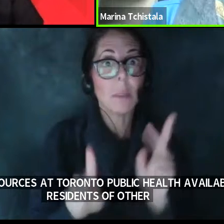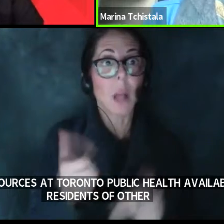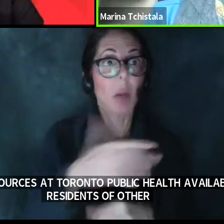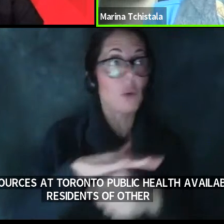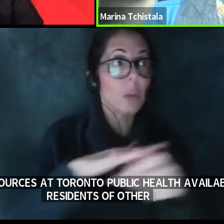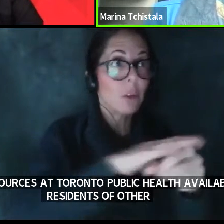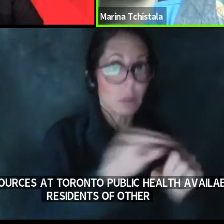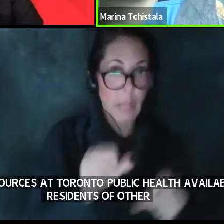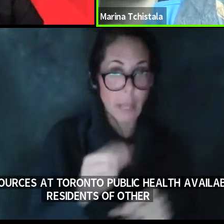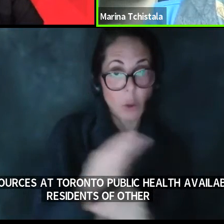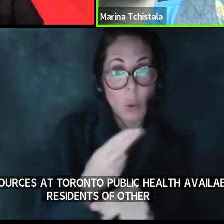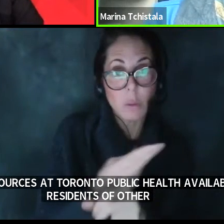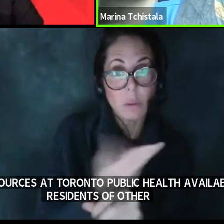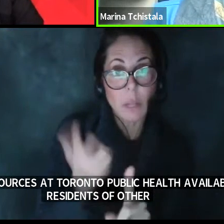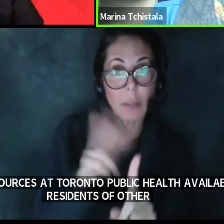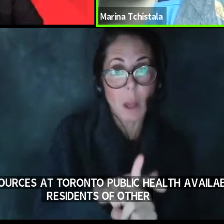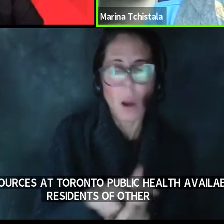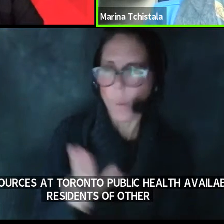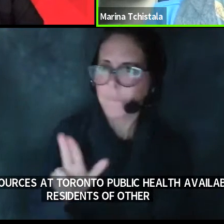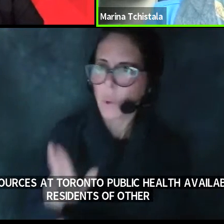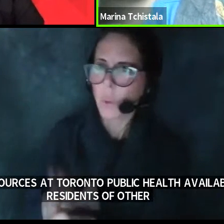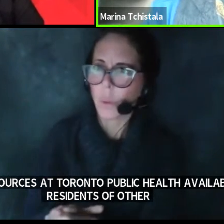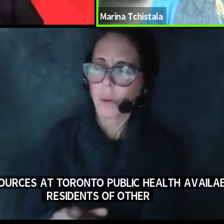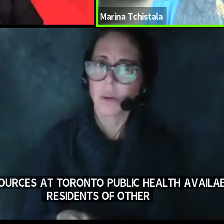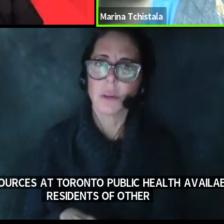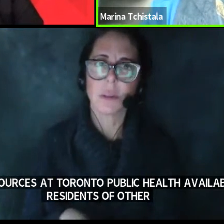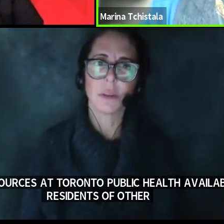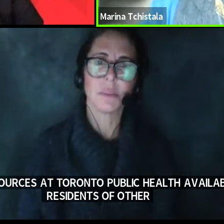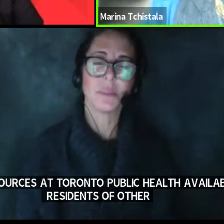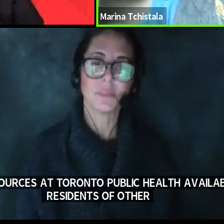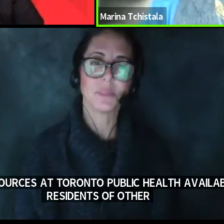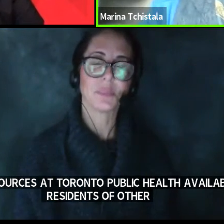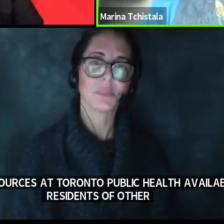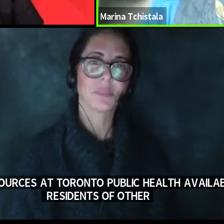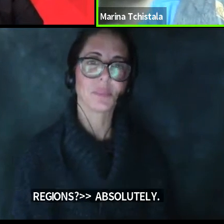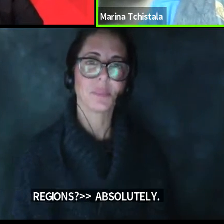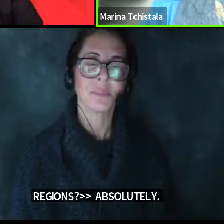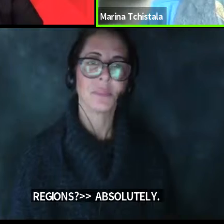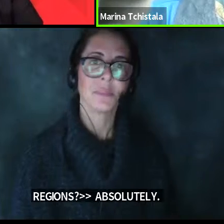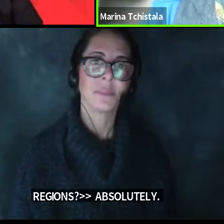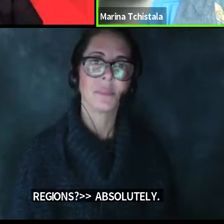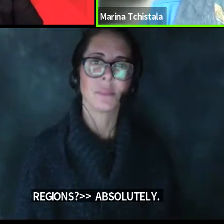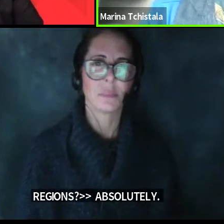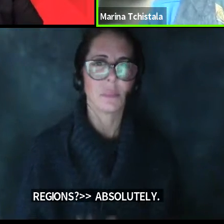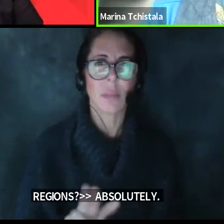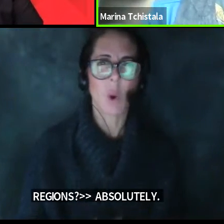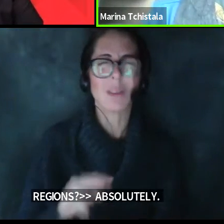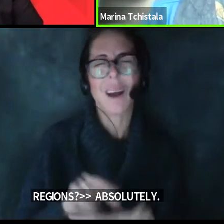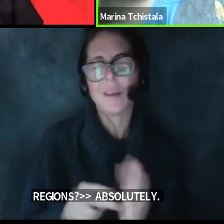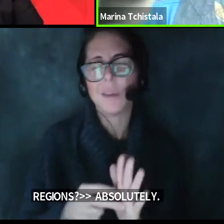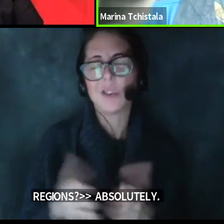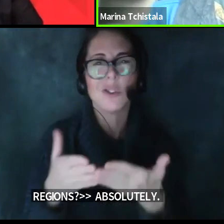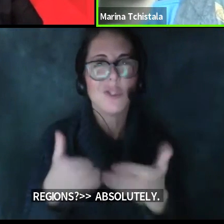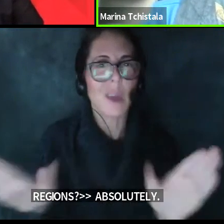Absolutely. Absolutely, especially which are applicable pertaining general virus